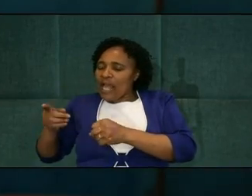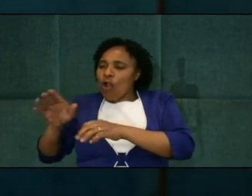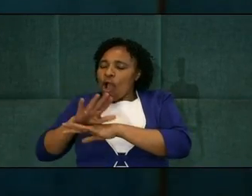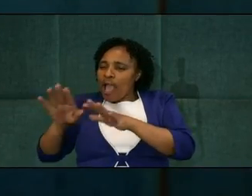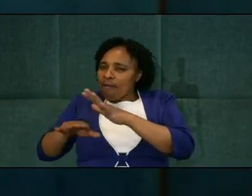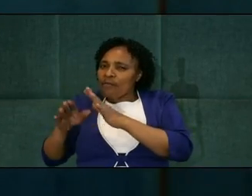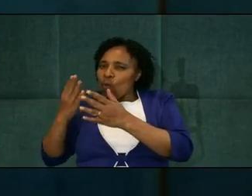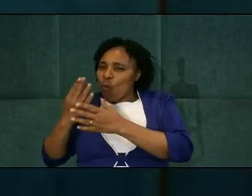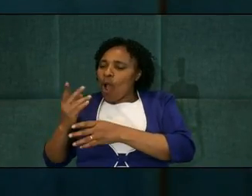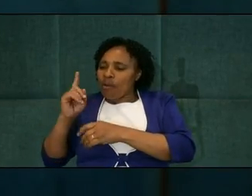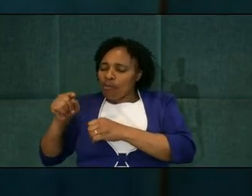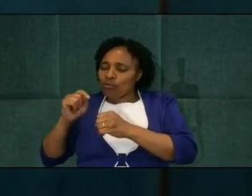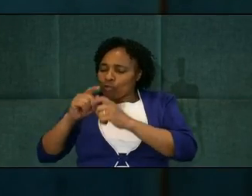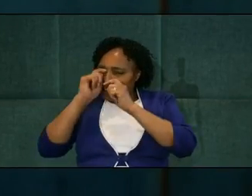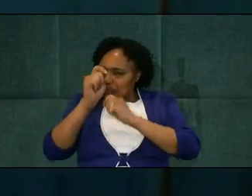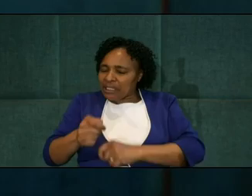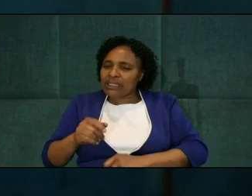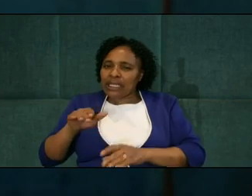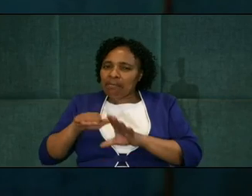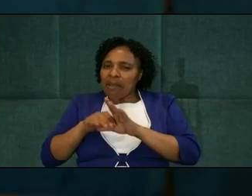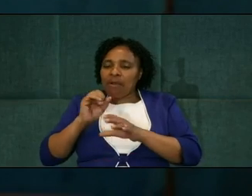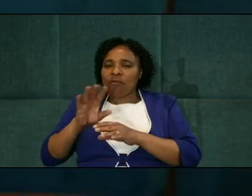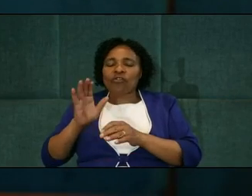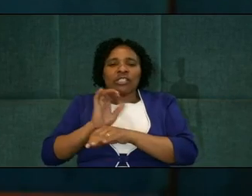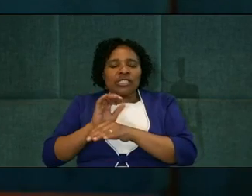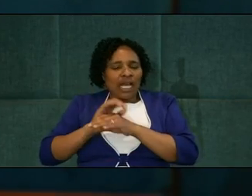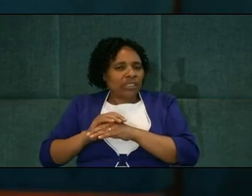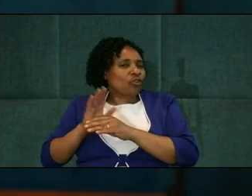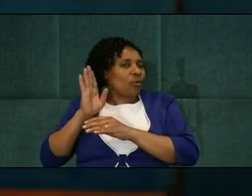he's a respected member of the church.